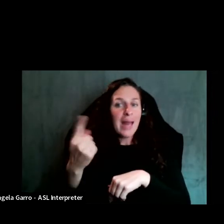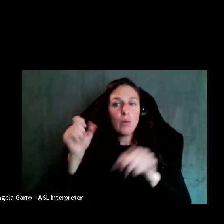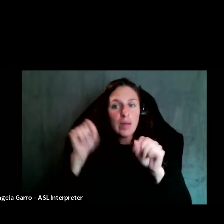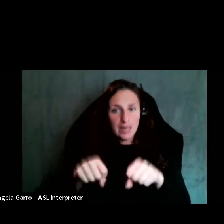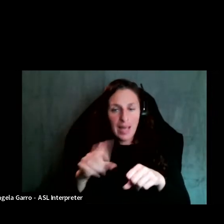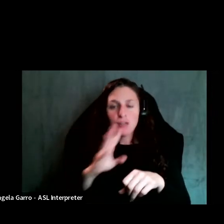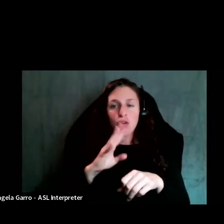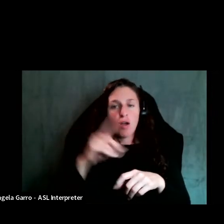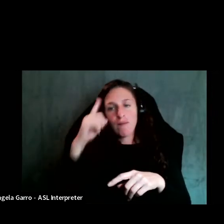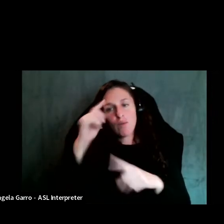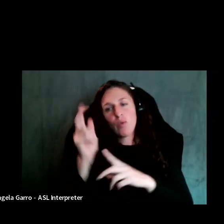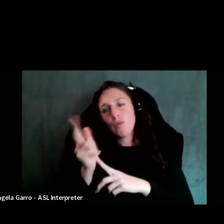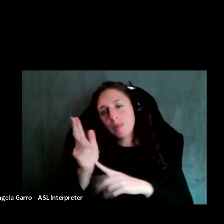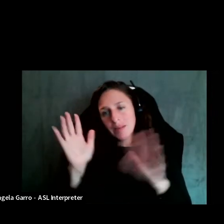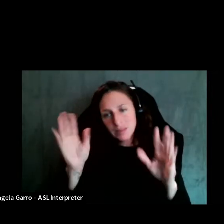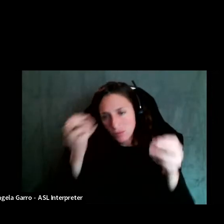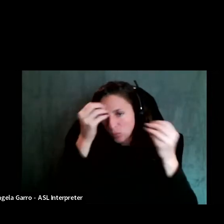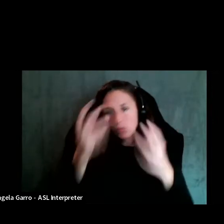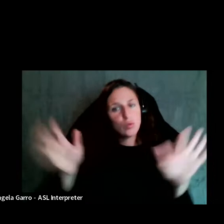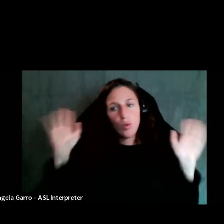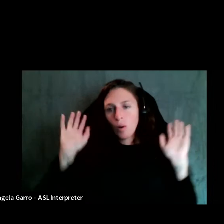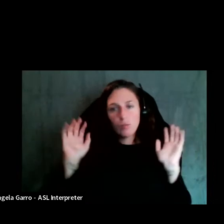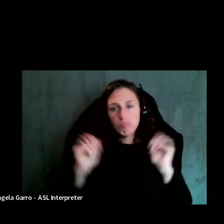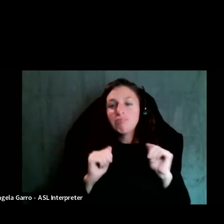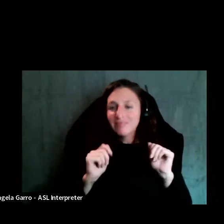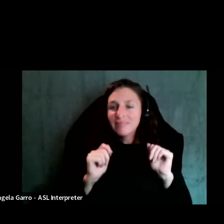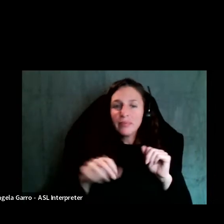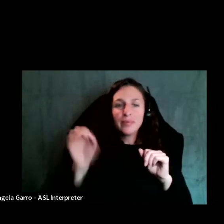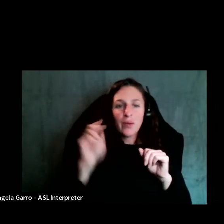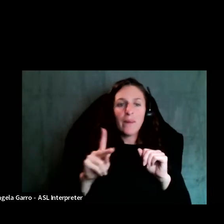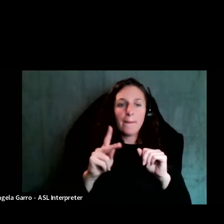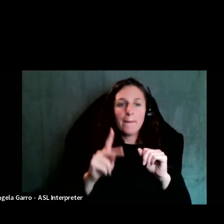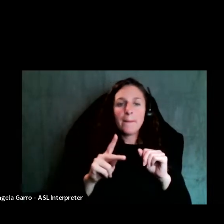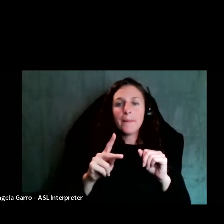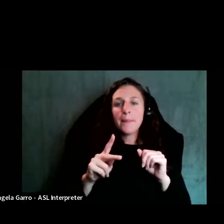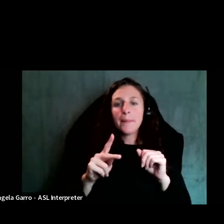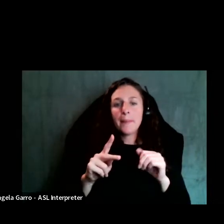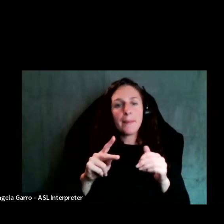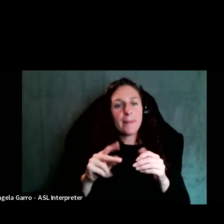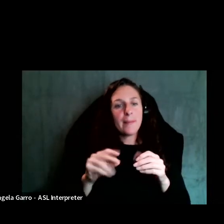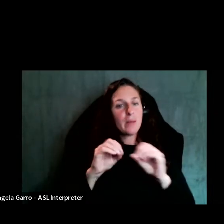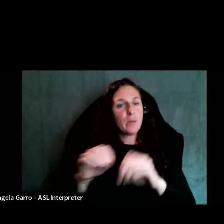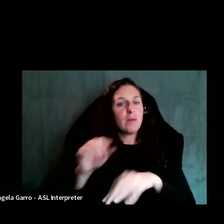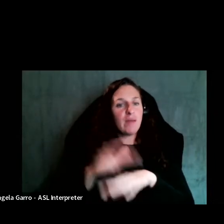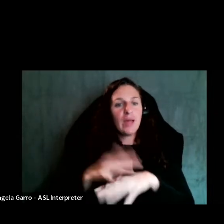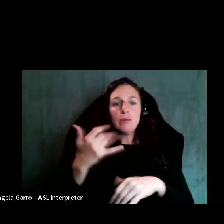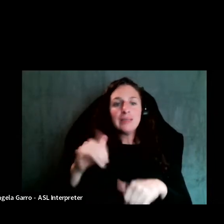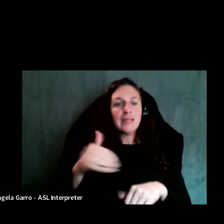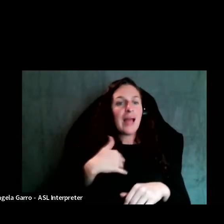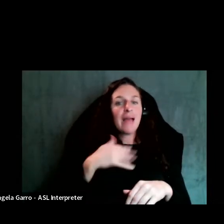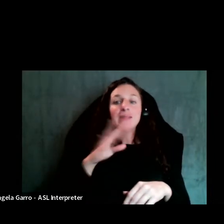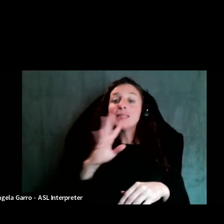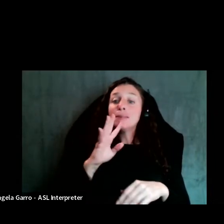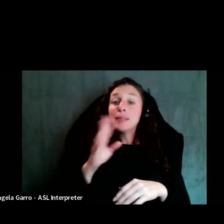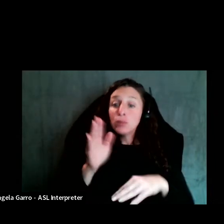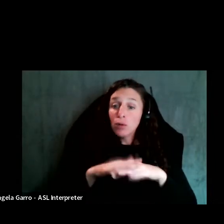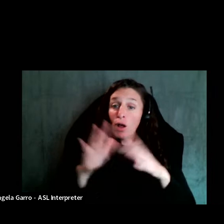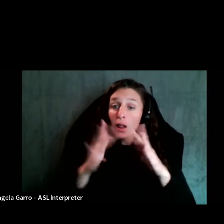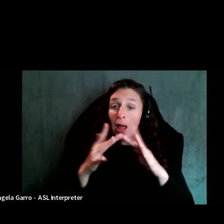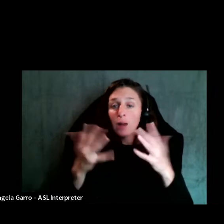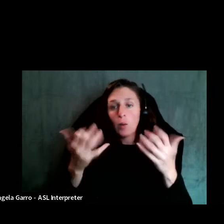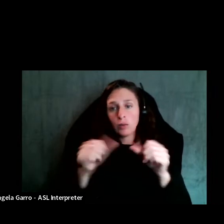for 3 minutes. So just so you know. All right. So moving on, we still have speakers online that we'd like to